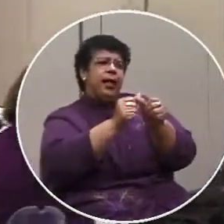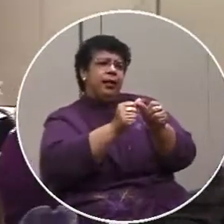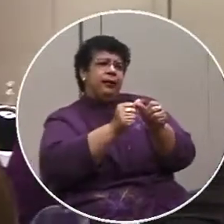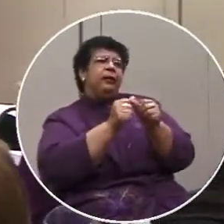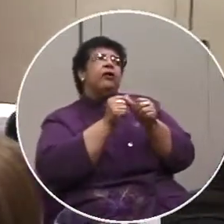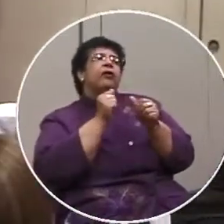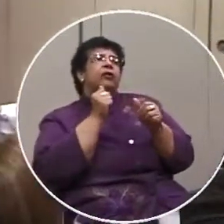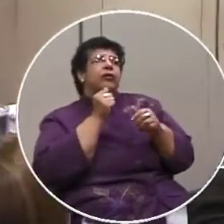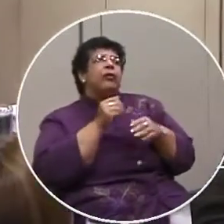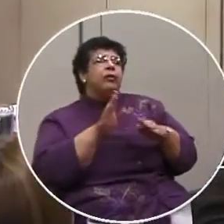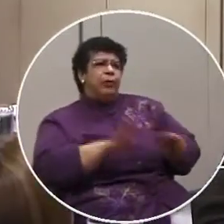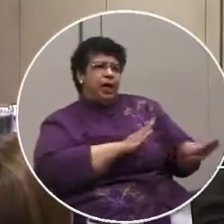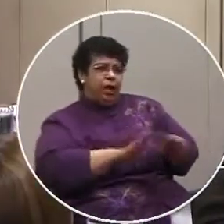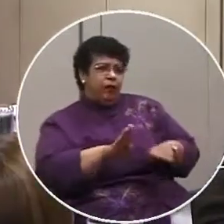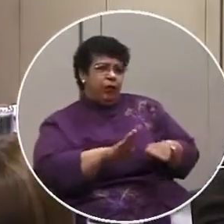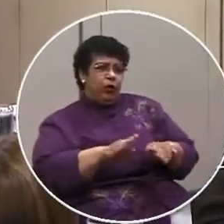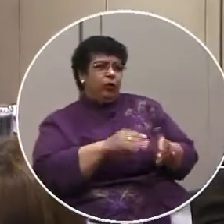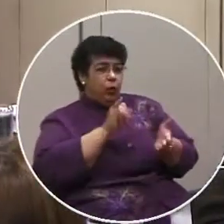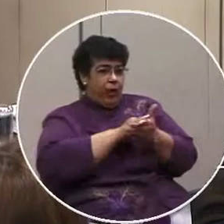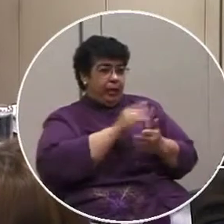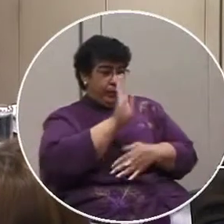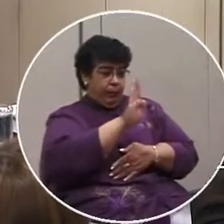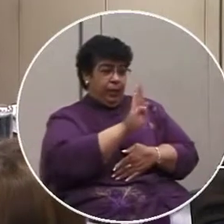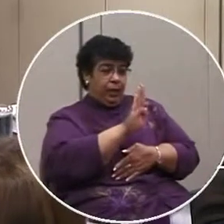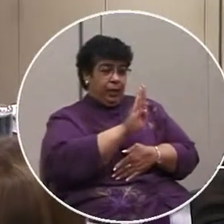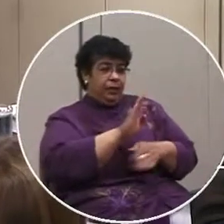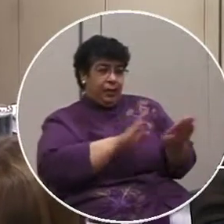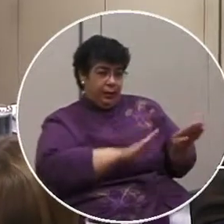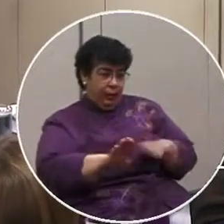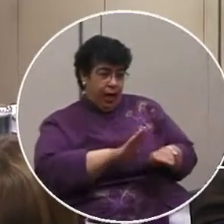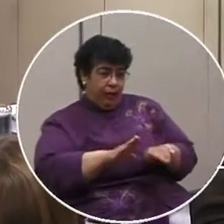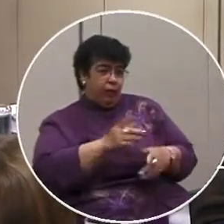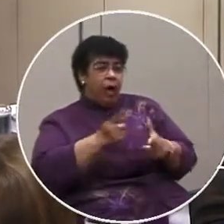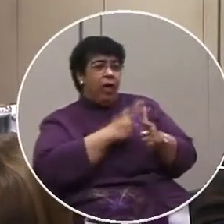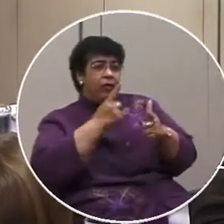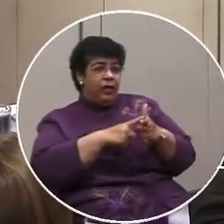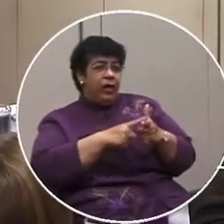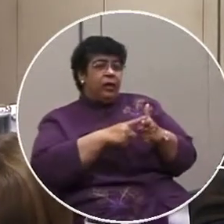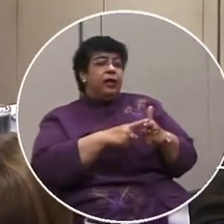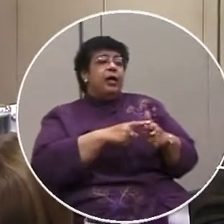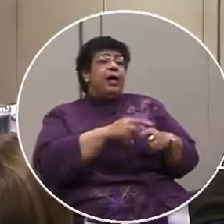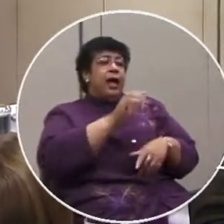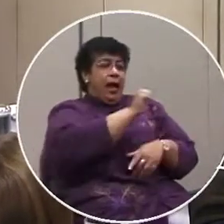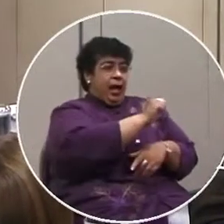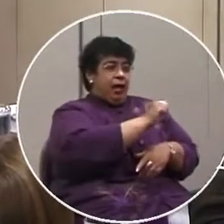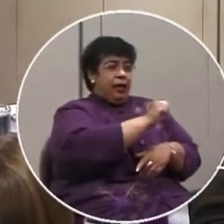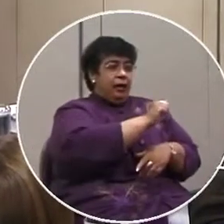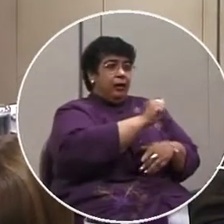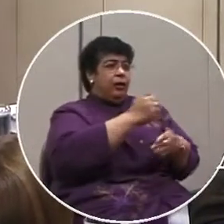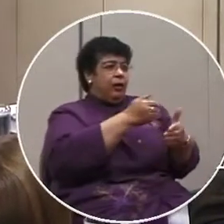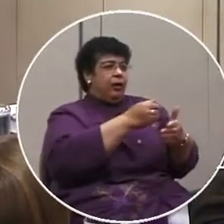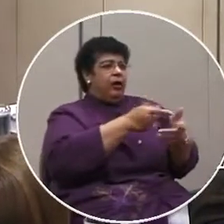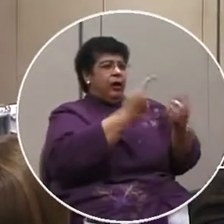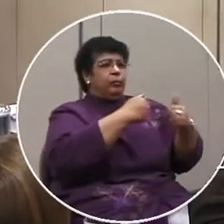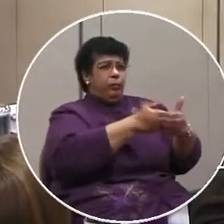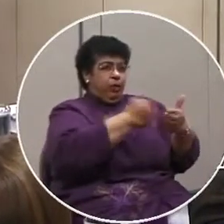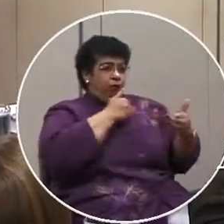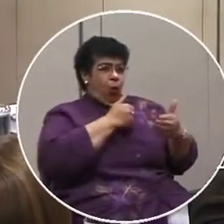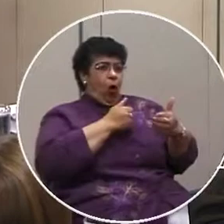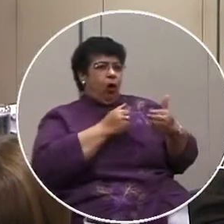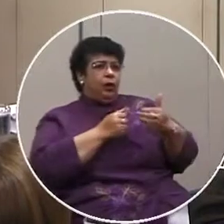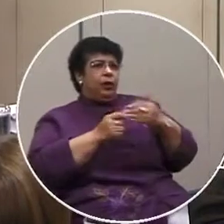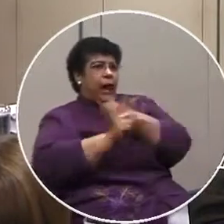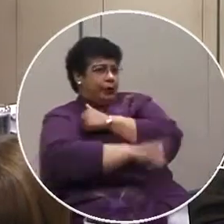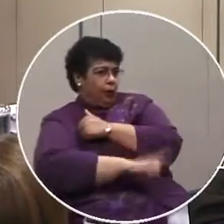operational definition of the behavior. That's the B. Antecedents and consequences, the A. Antecedents comes before, consequences what